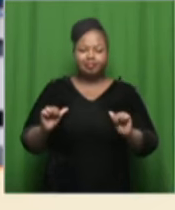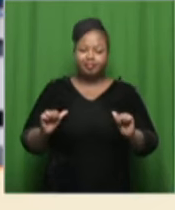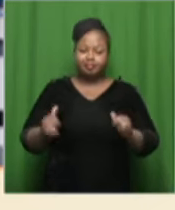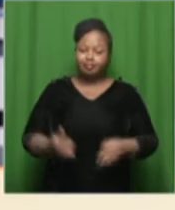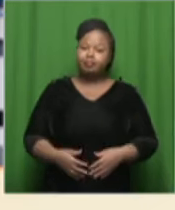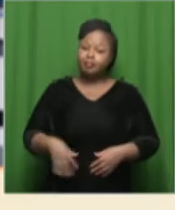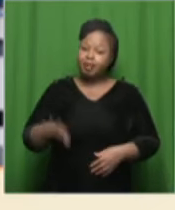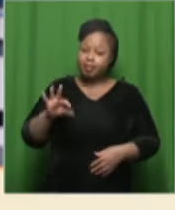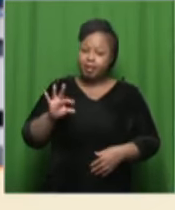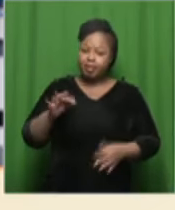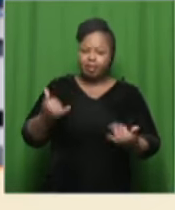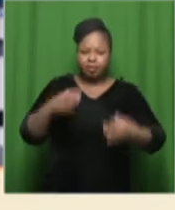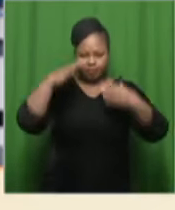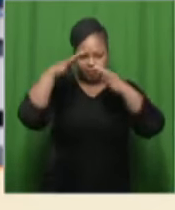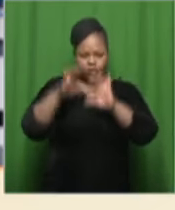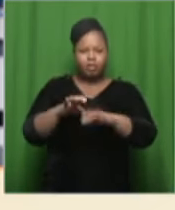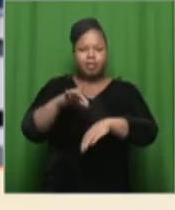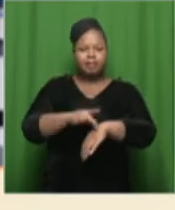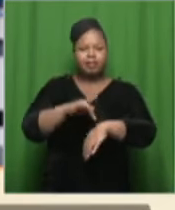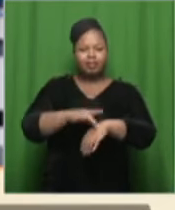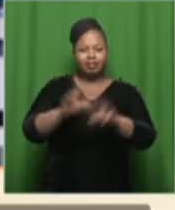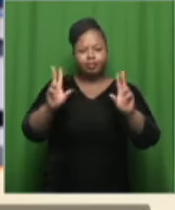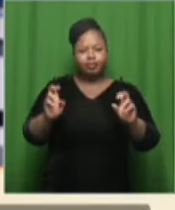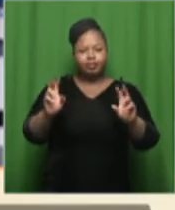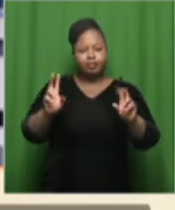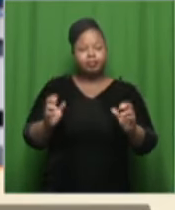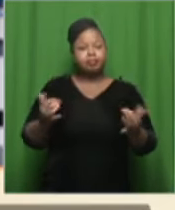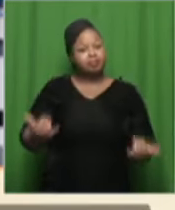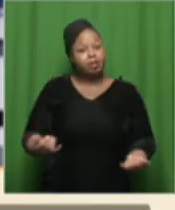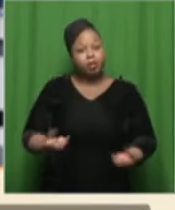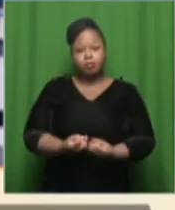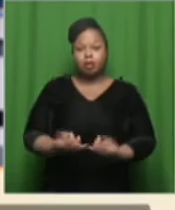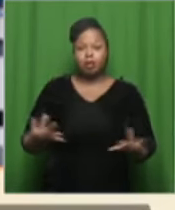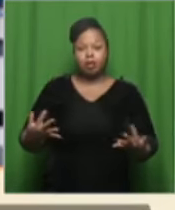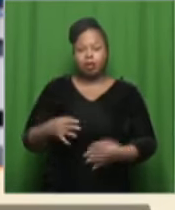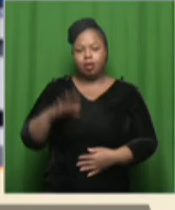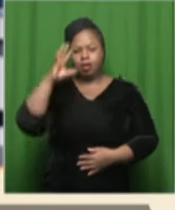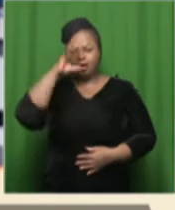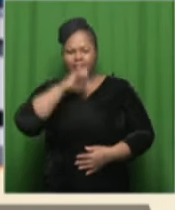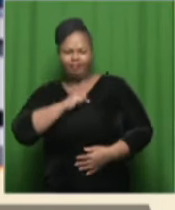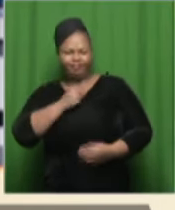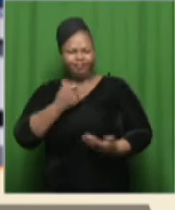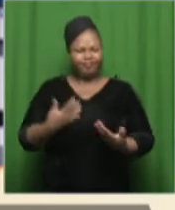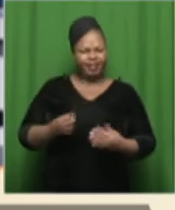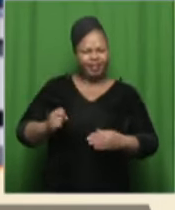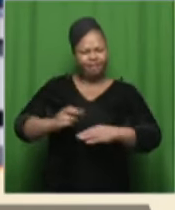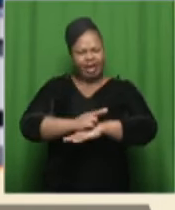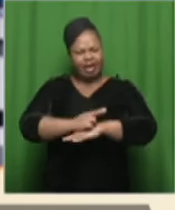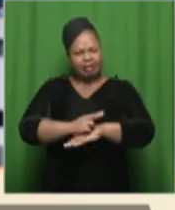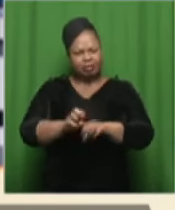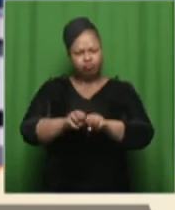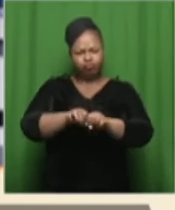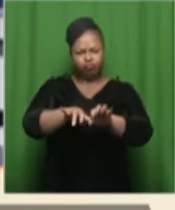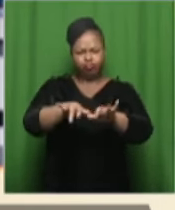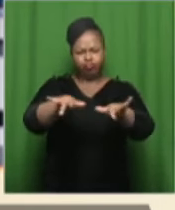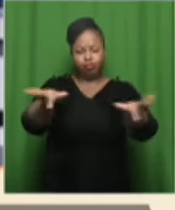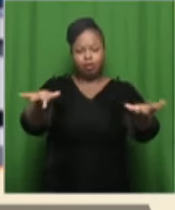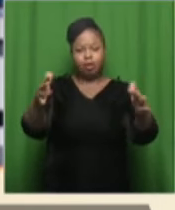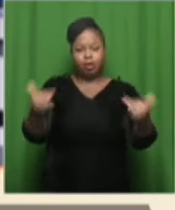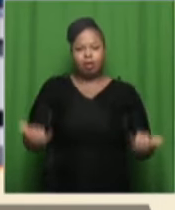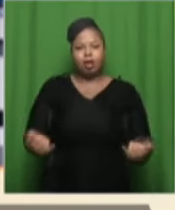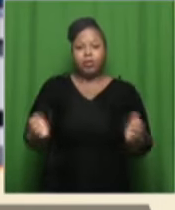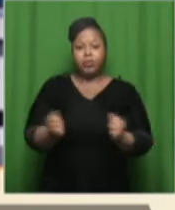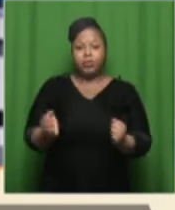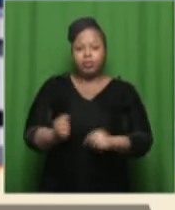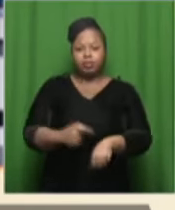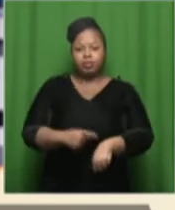Also on Mondays, we shine a spotlight on medical matters, and speculations are rife about the type of viral loads that are circulating as we are getting